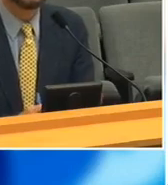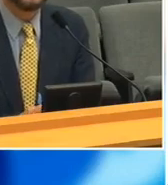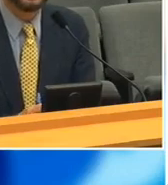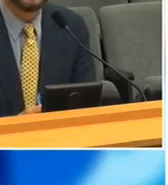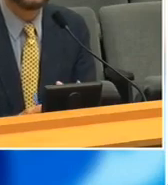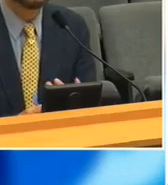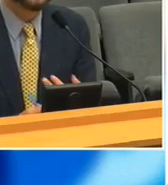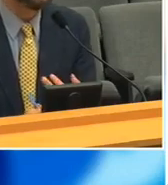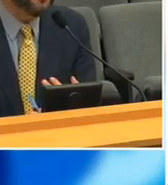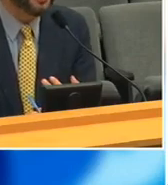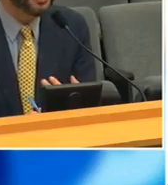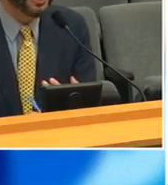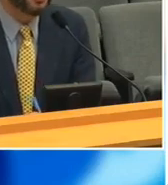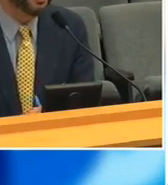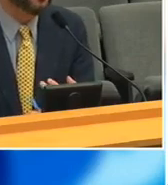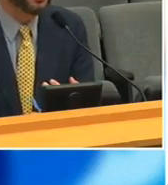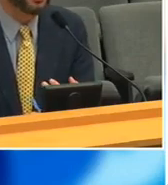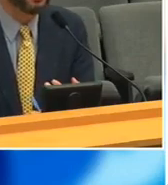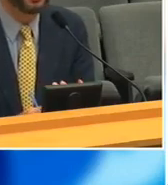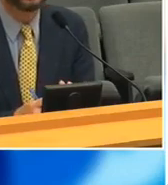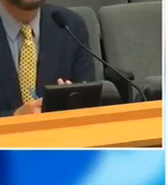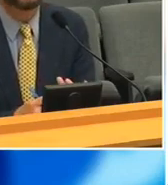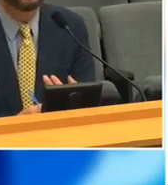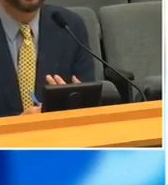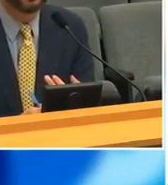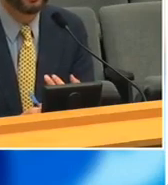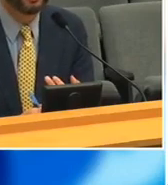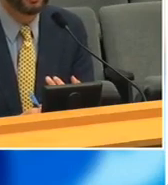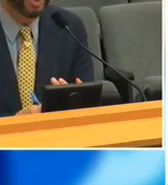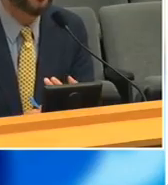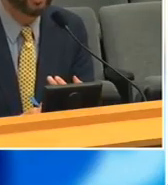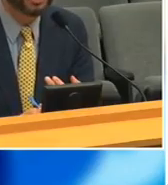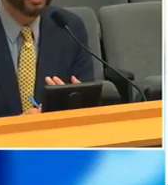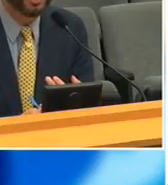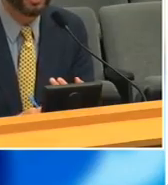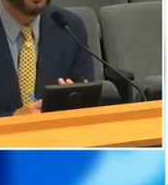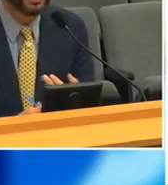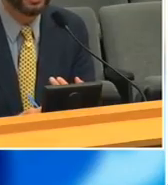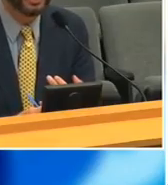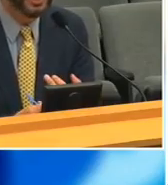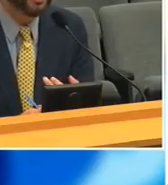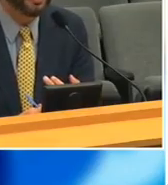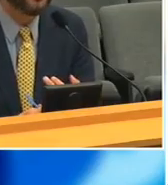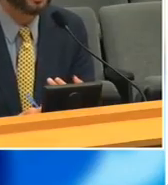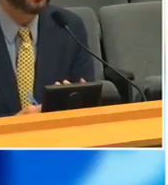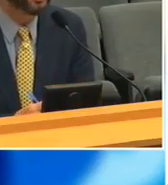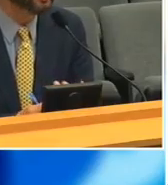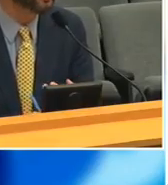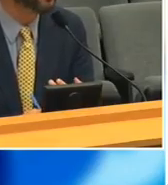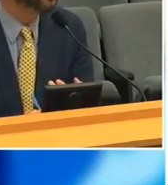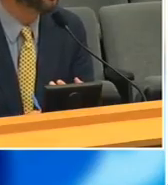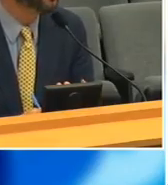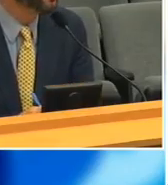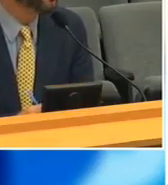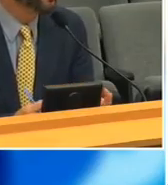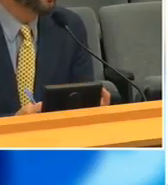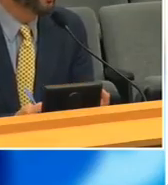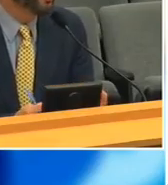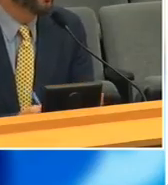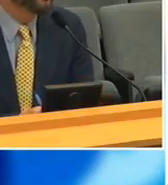salaries and benefits. And the benefits include not just the common ones that we think of like health benefits, but they also